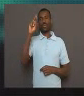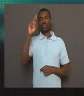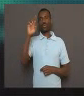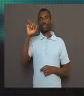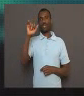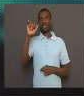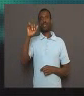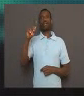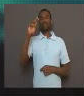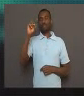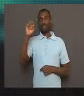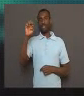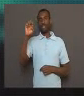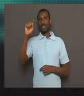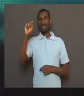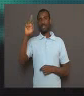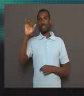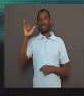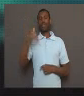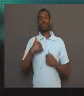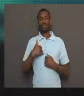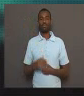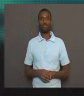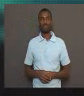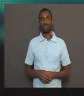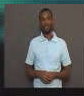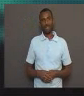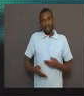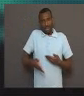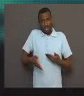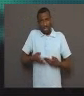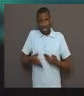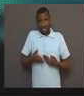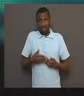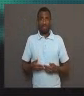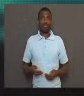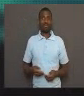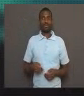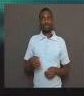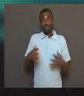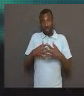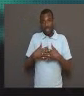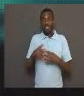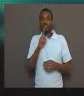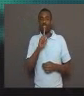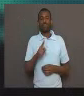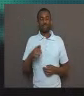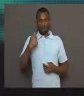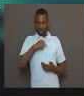Simple calorimeters are the ones we will use most frequently in our